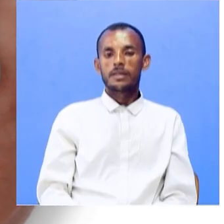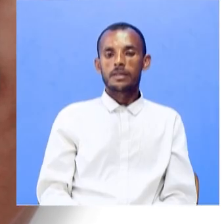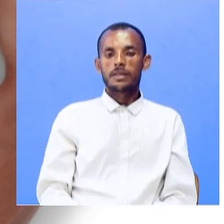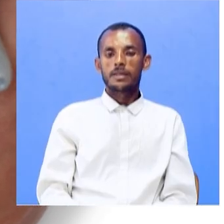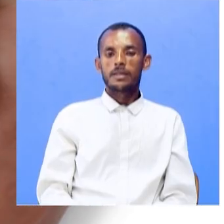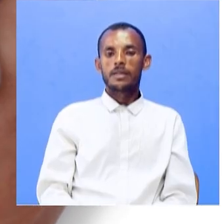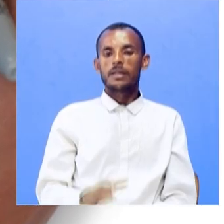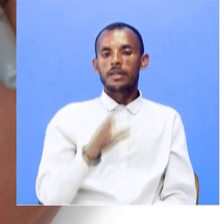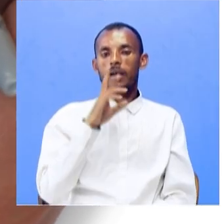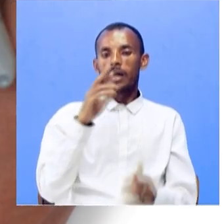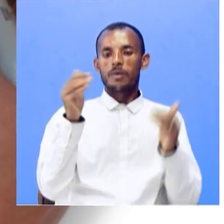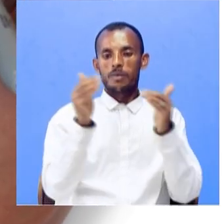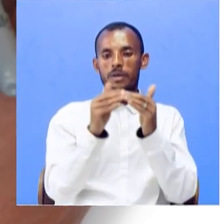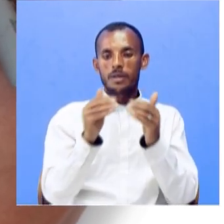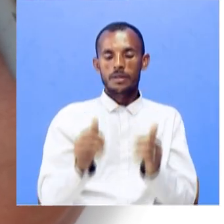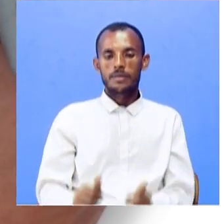congruent